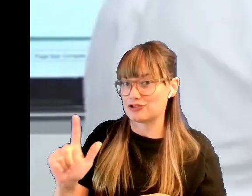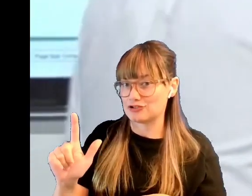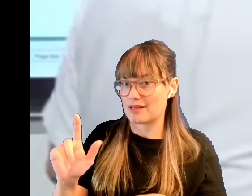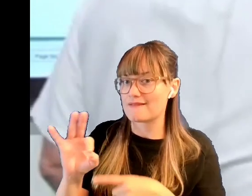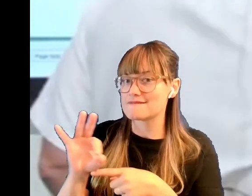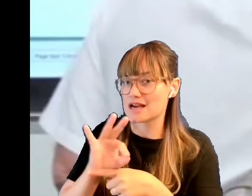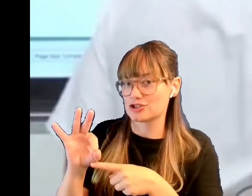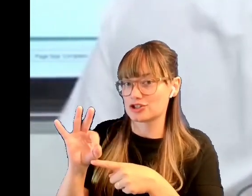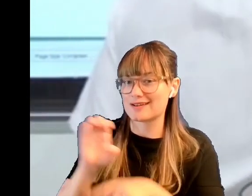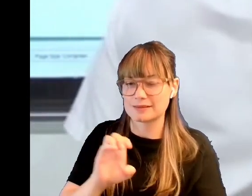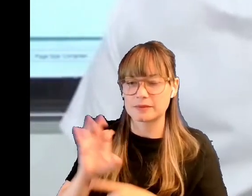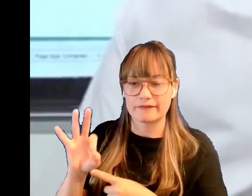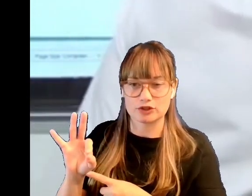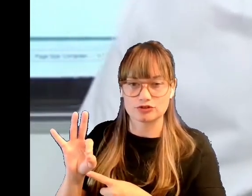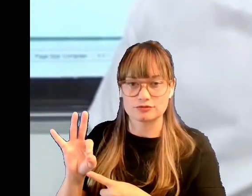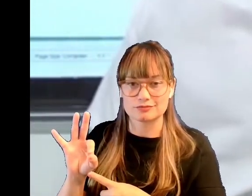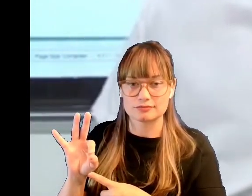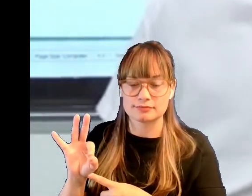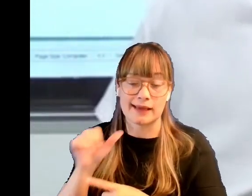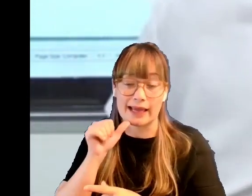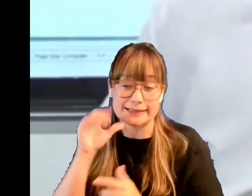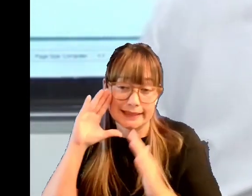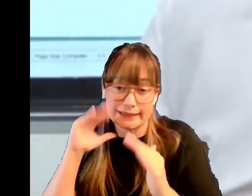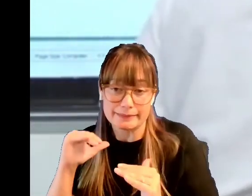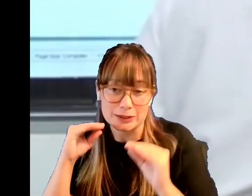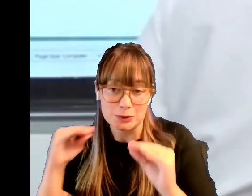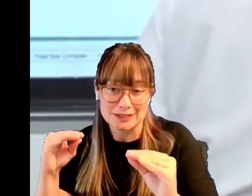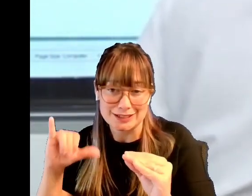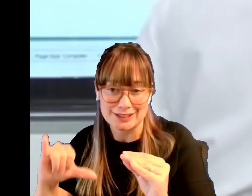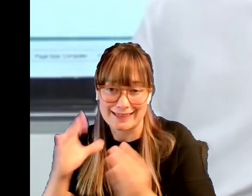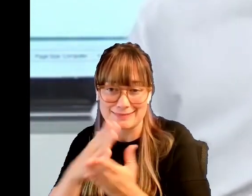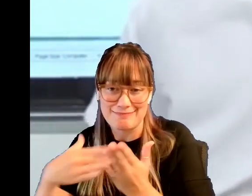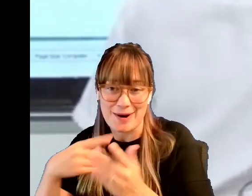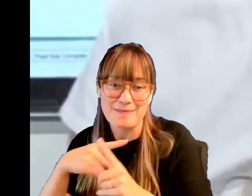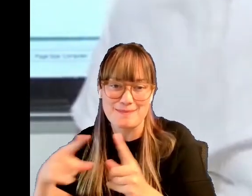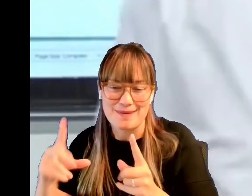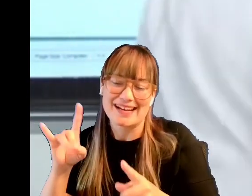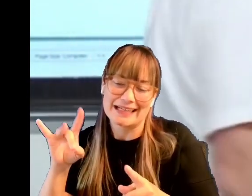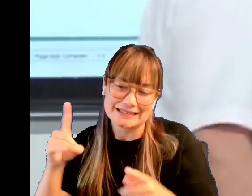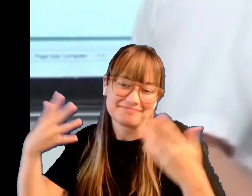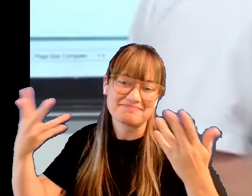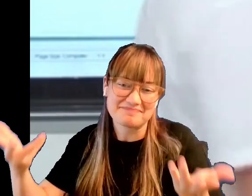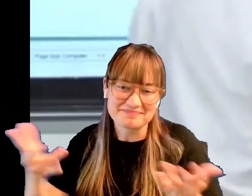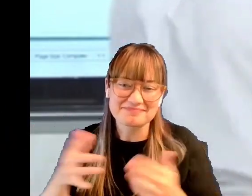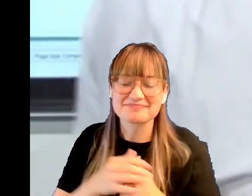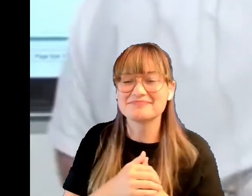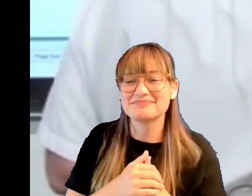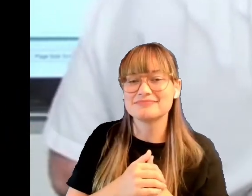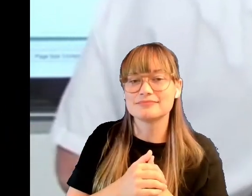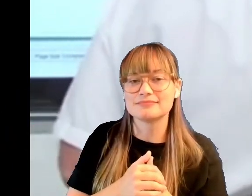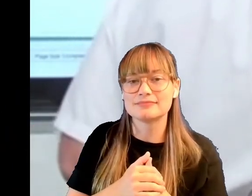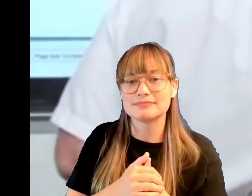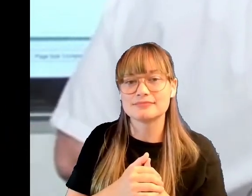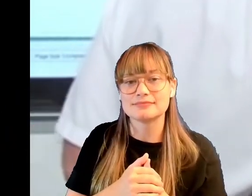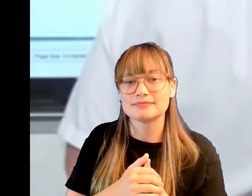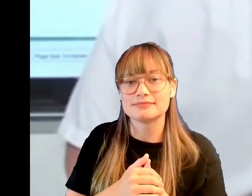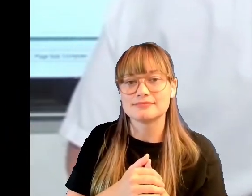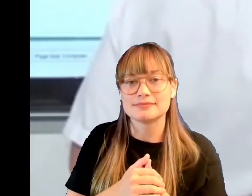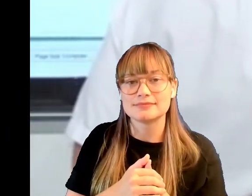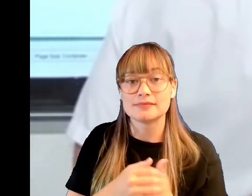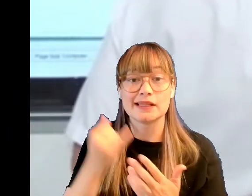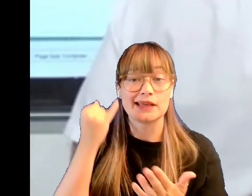function. So I hadn't anticipated doing this, but I just got to. If I give you some points like